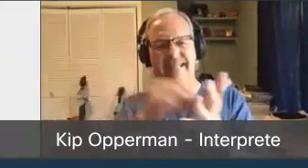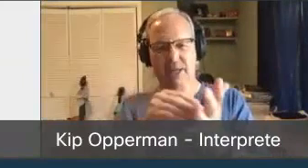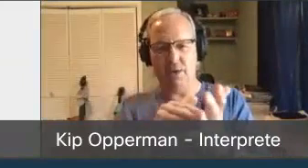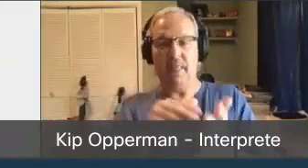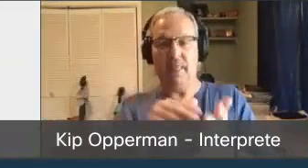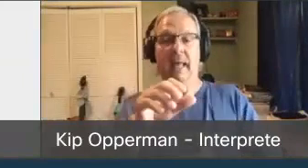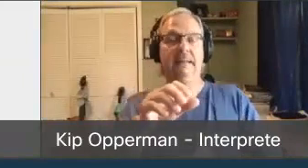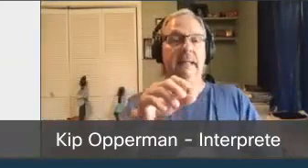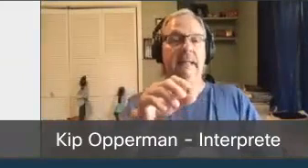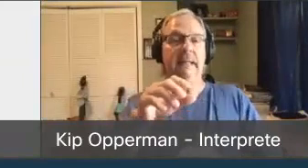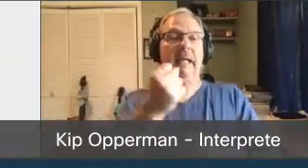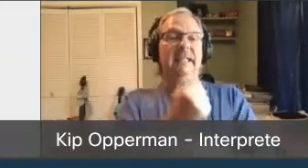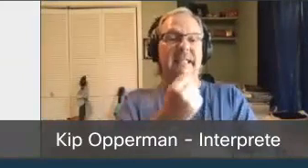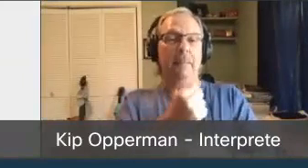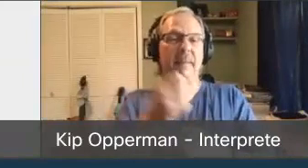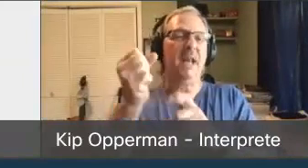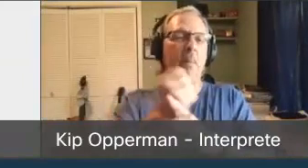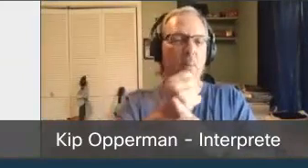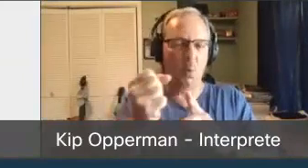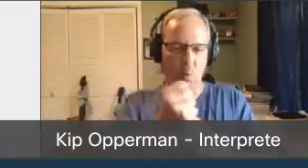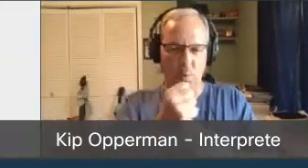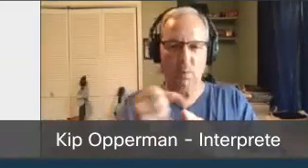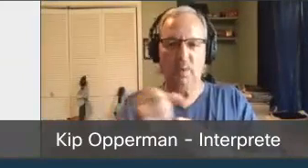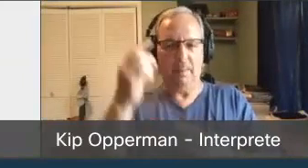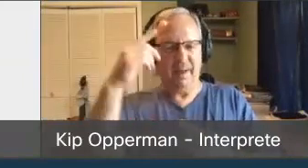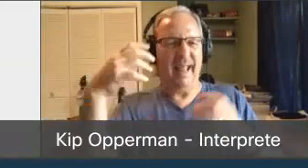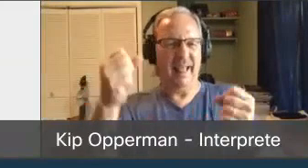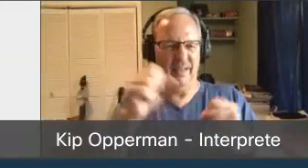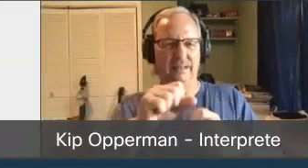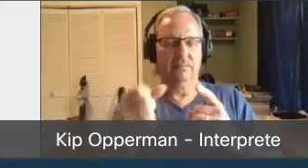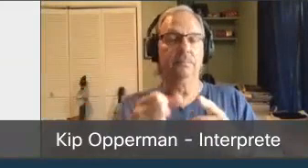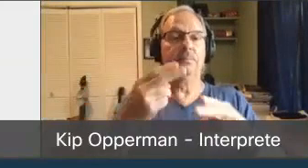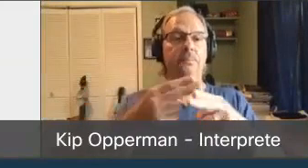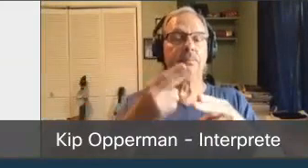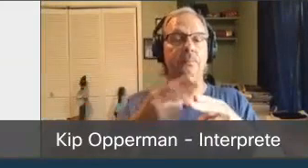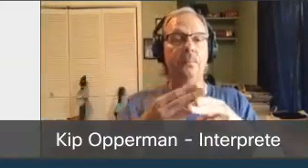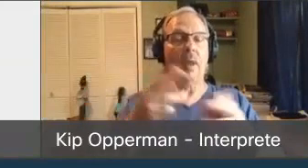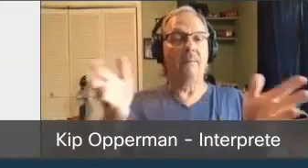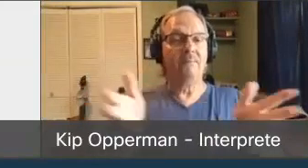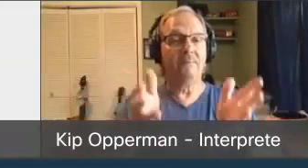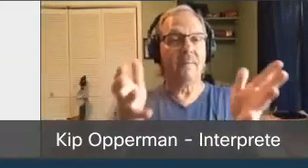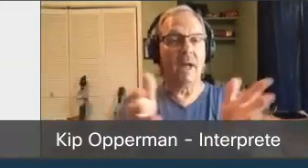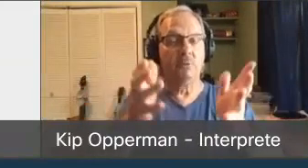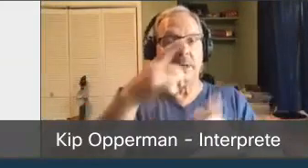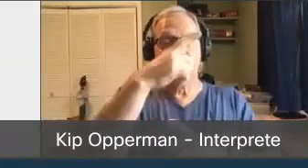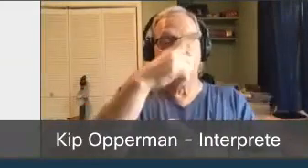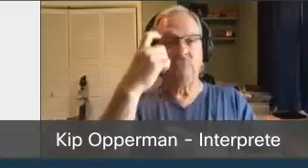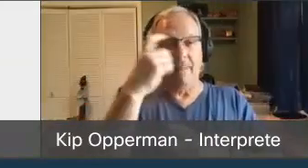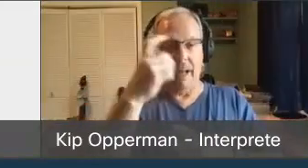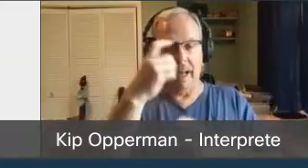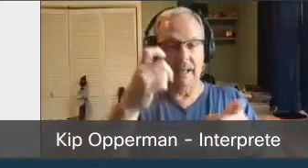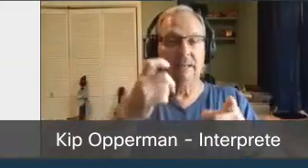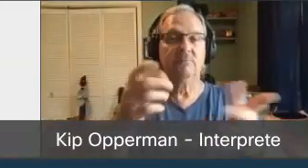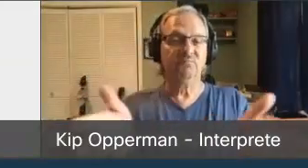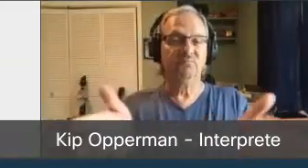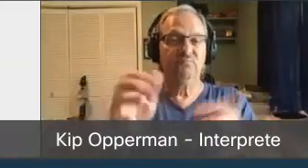Mental Health Services Administration. Today's webinar is titled Fostering Trauma-Informed Practices in Your Courtroom, Approaches